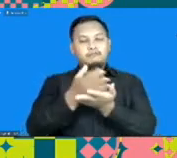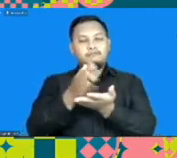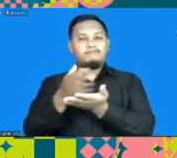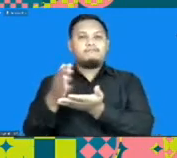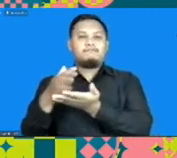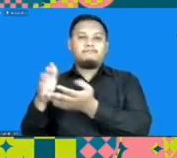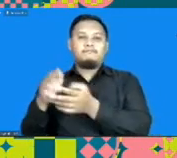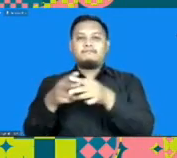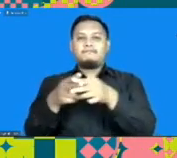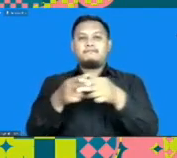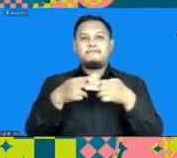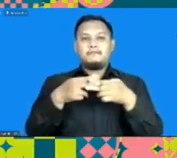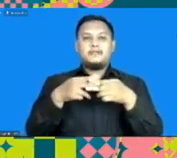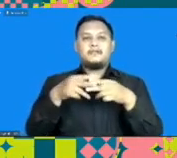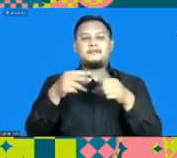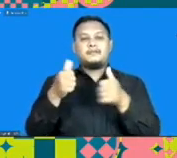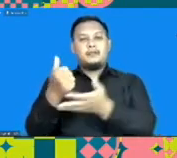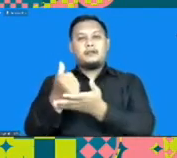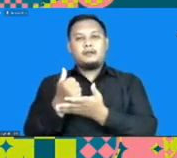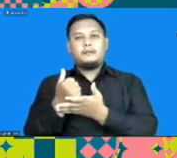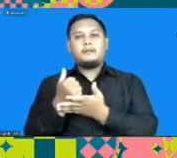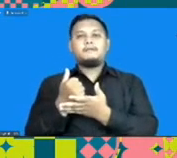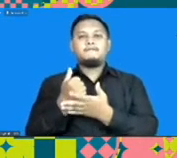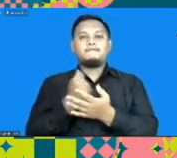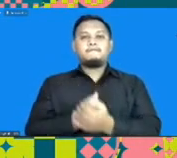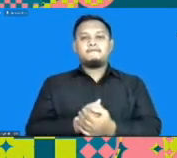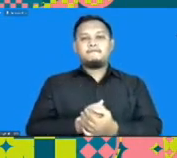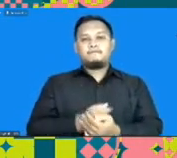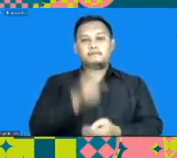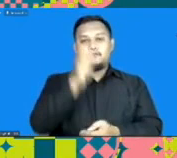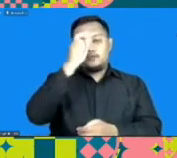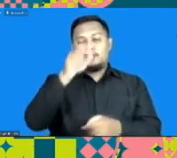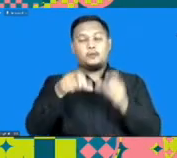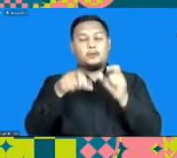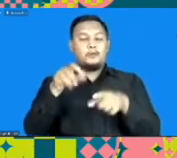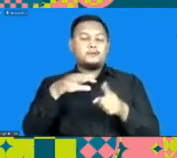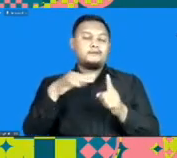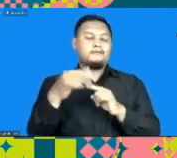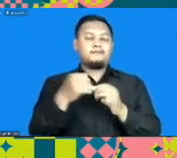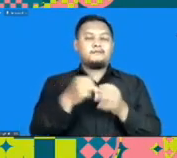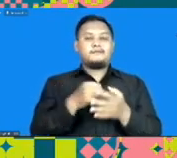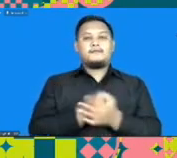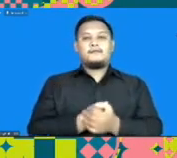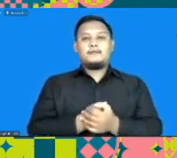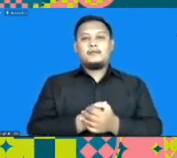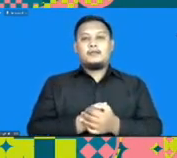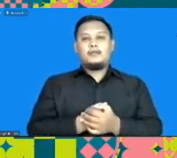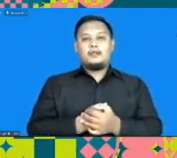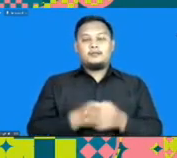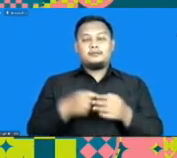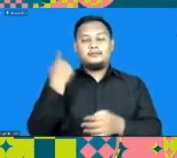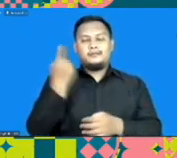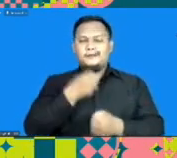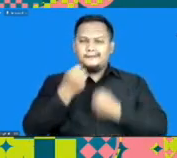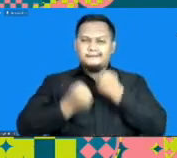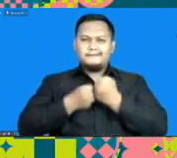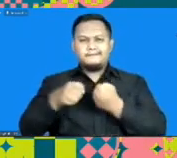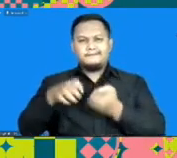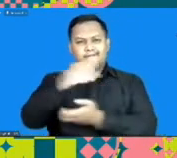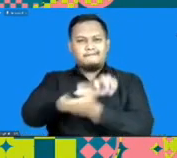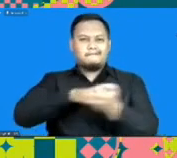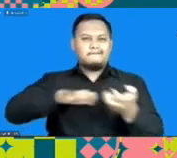Indonesia. Yes. So, yes. So it's very interesting that we are actually trying to mix between the, you know, corporate